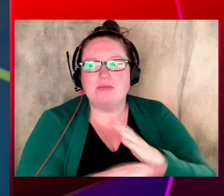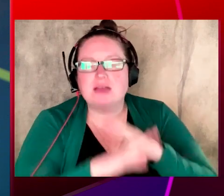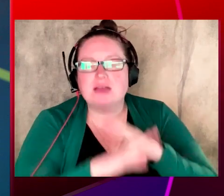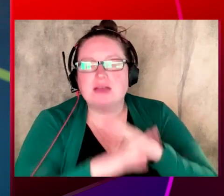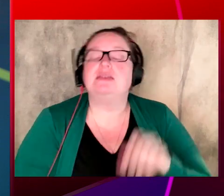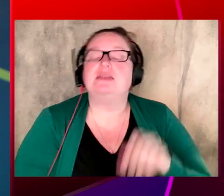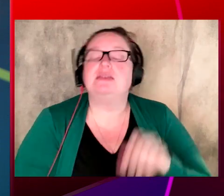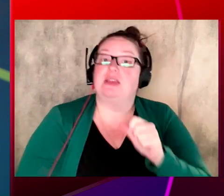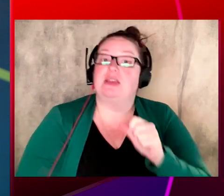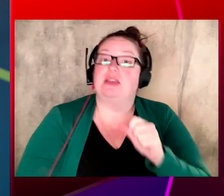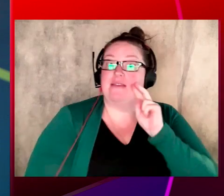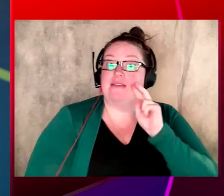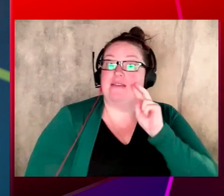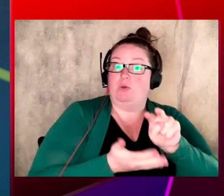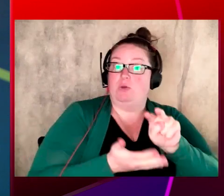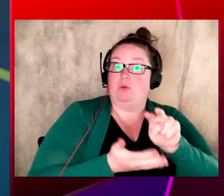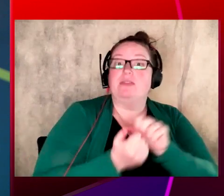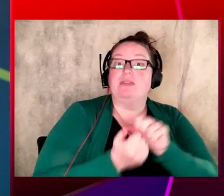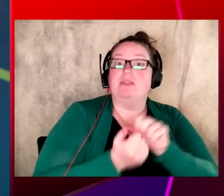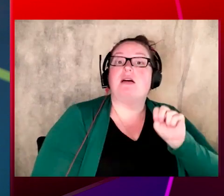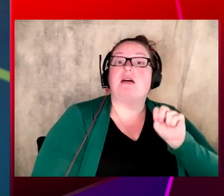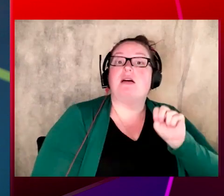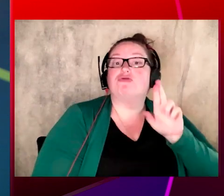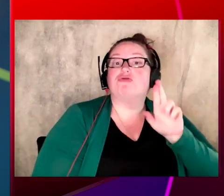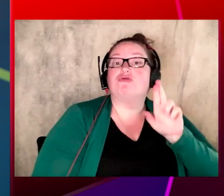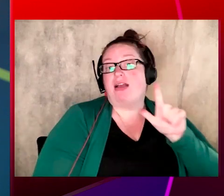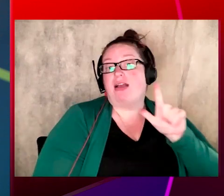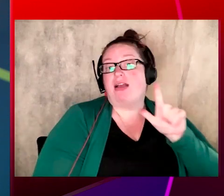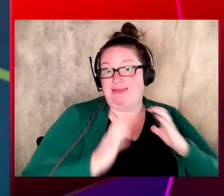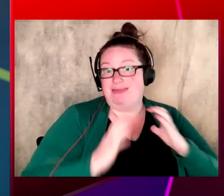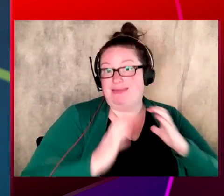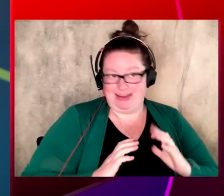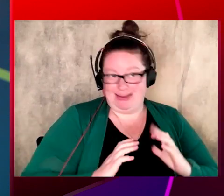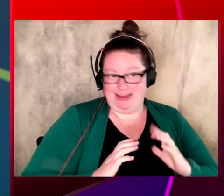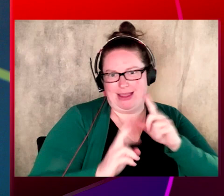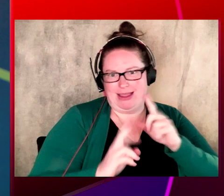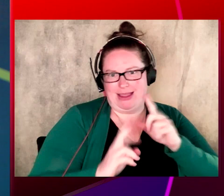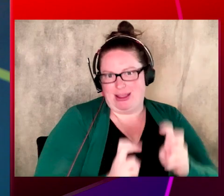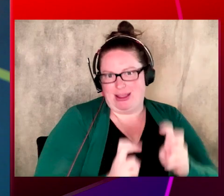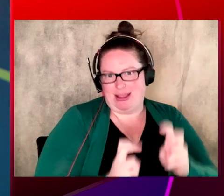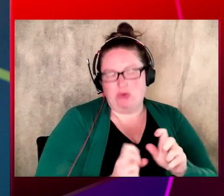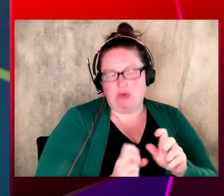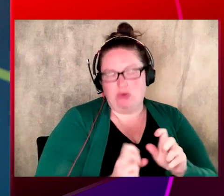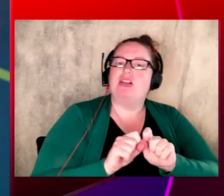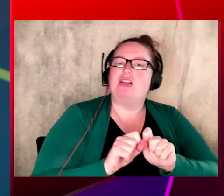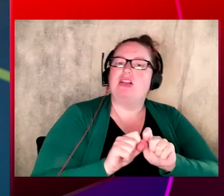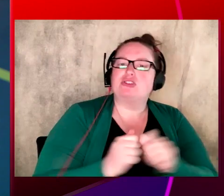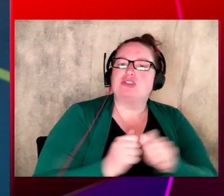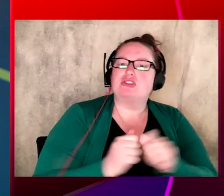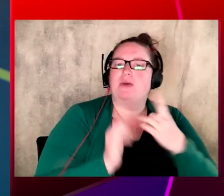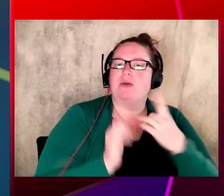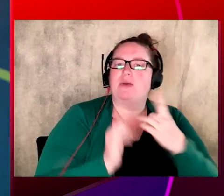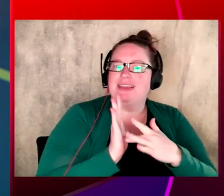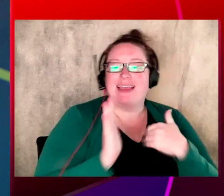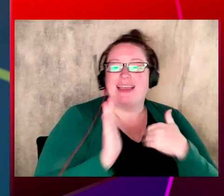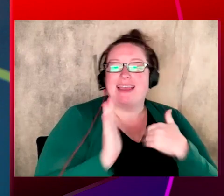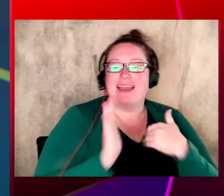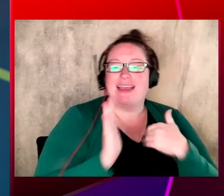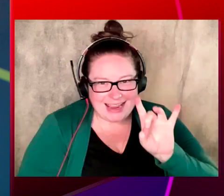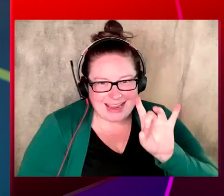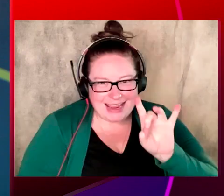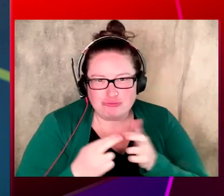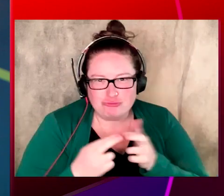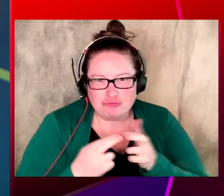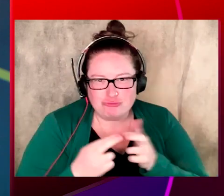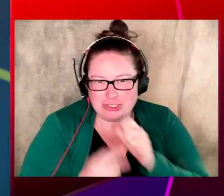an Unreal client that you can download. Launch it in one click, but you can also launch it. We have 8 regions, right? Just don't all use